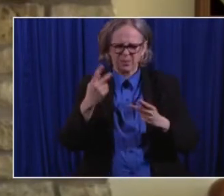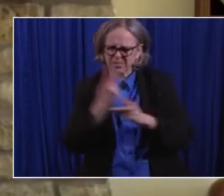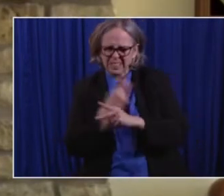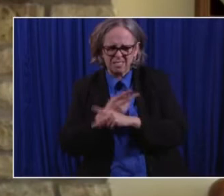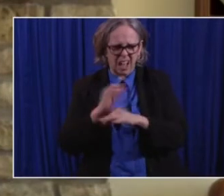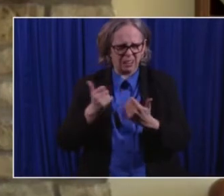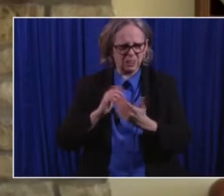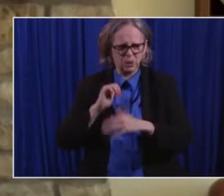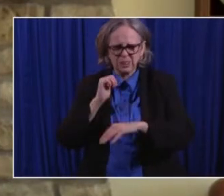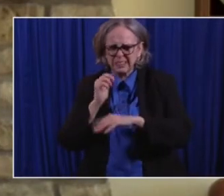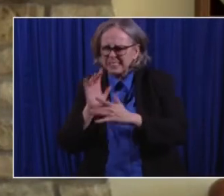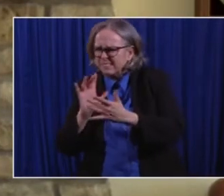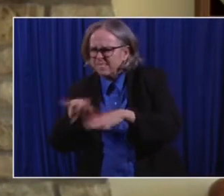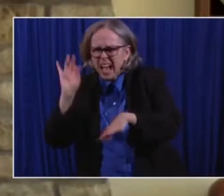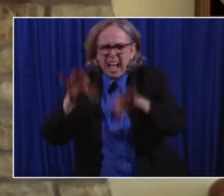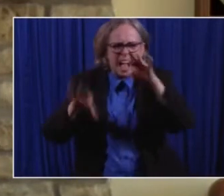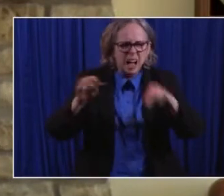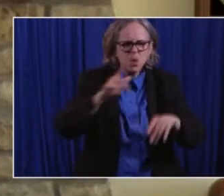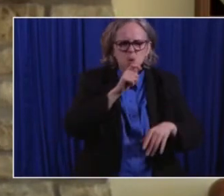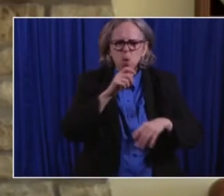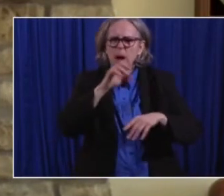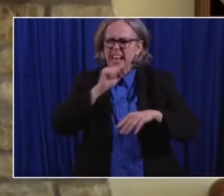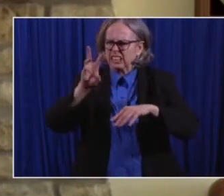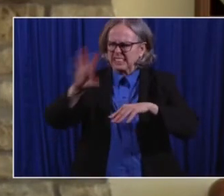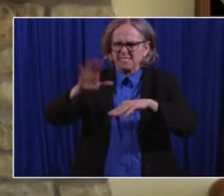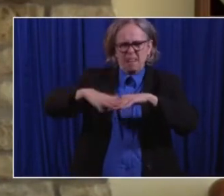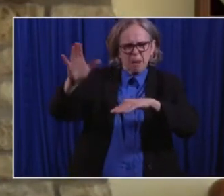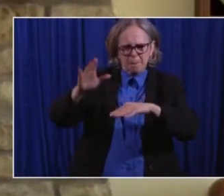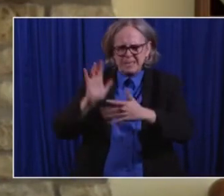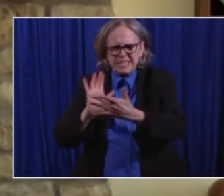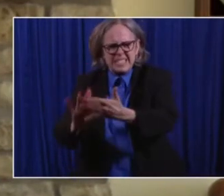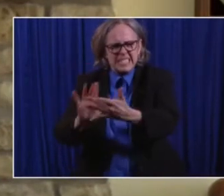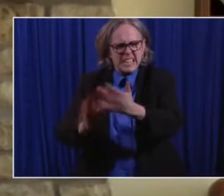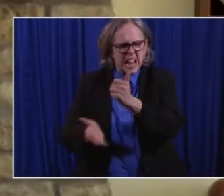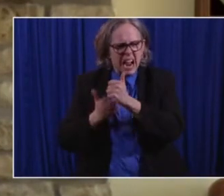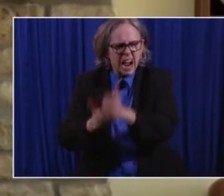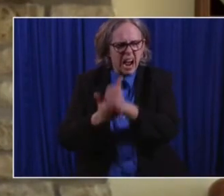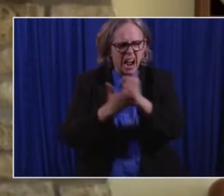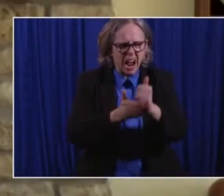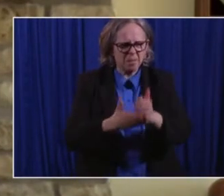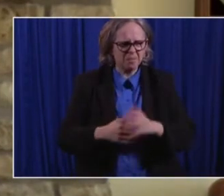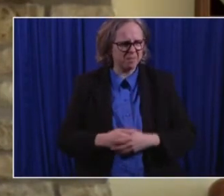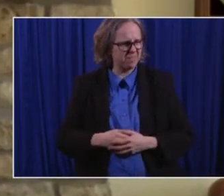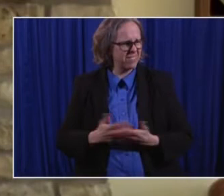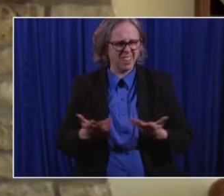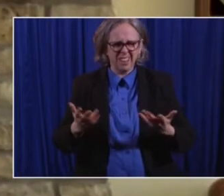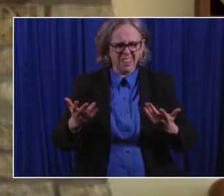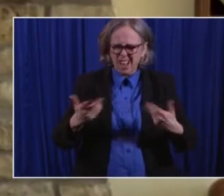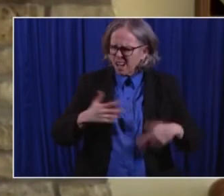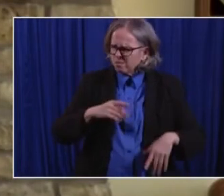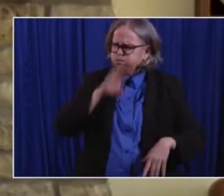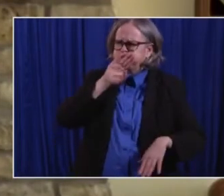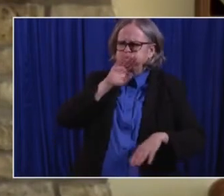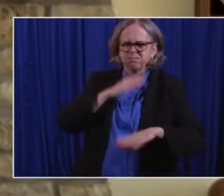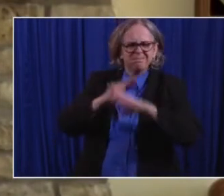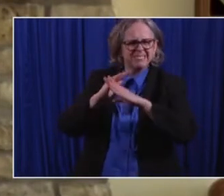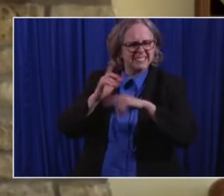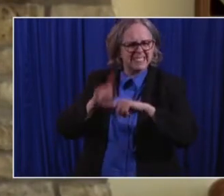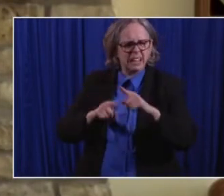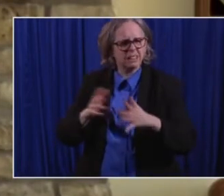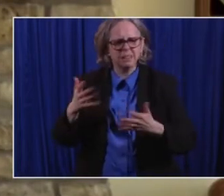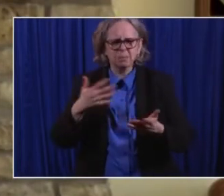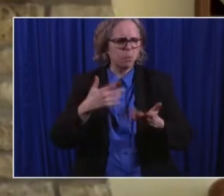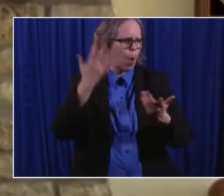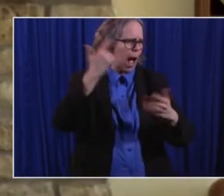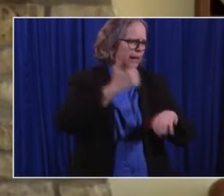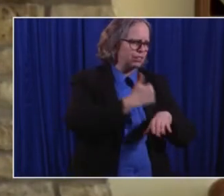particularly those who are having a difficulty either getting transportation or difficult time